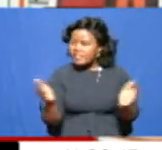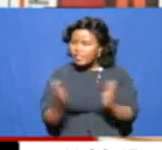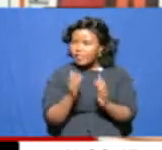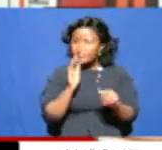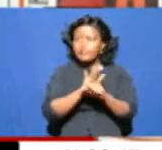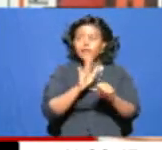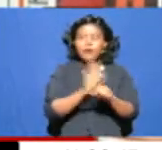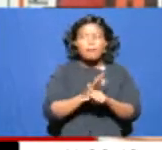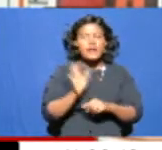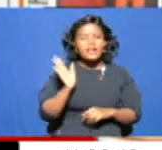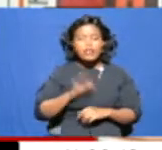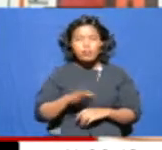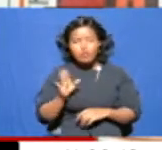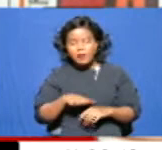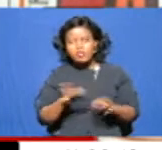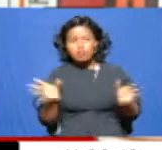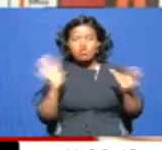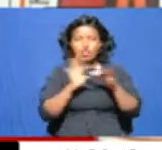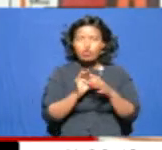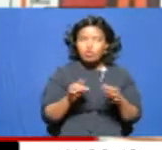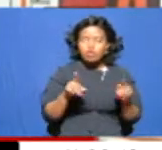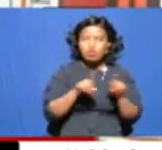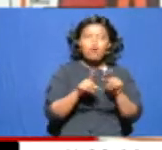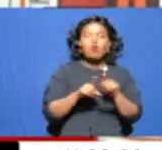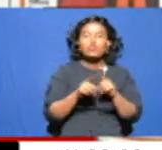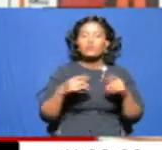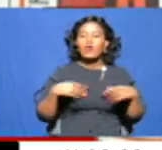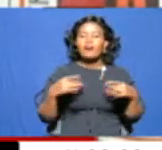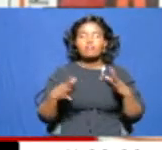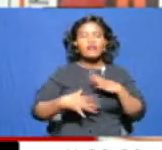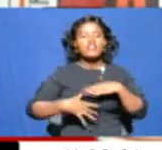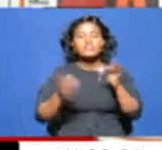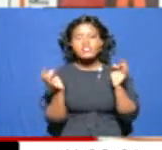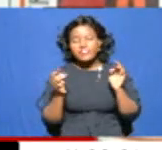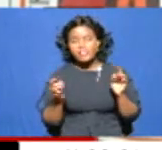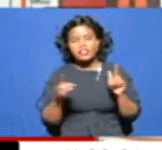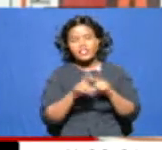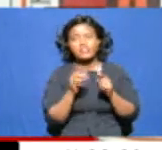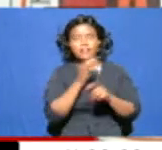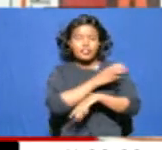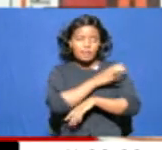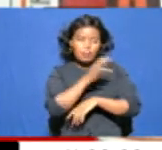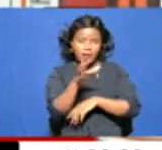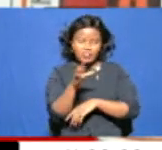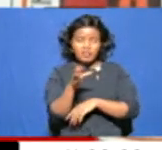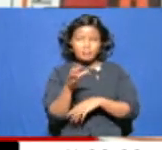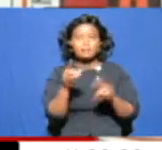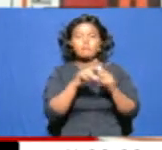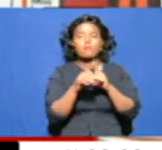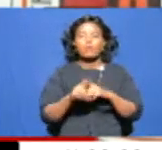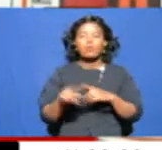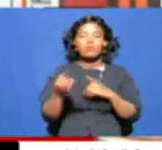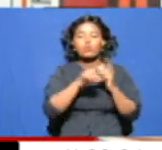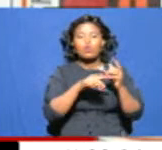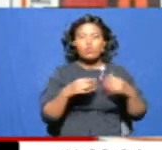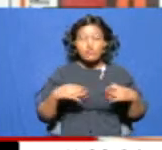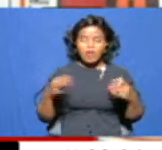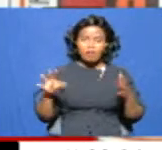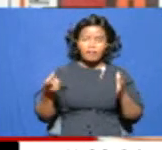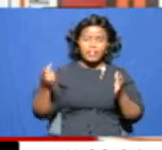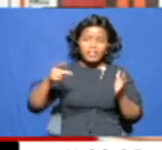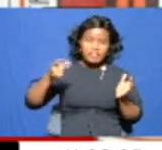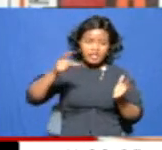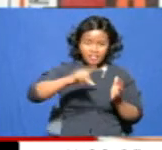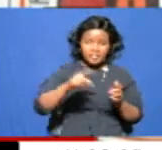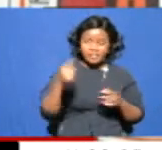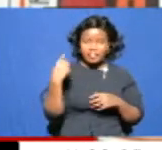have interest and competences and intellectual capacity. And we have seen an increase, an upsurge in the numbers